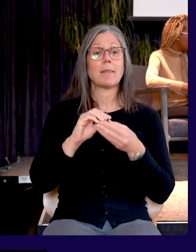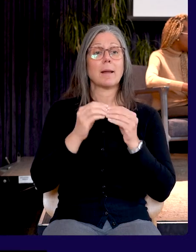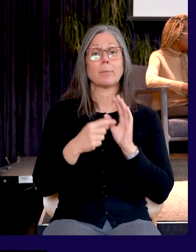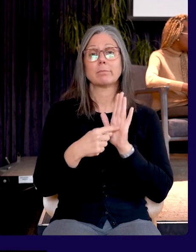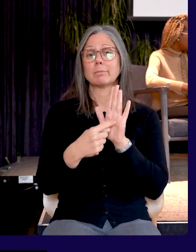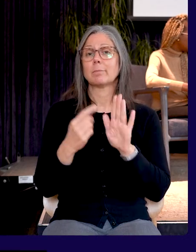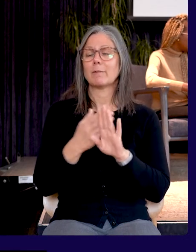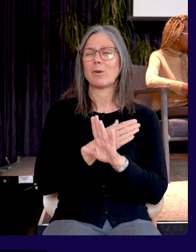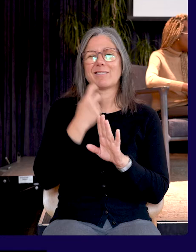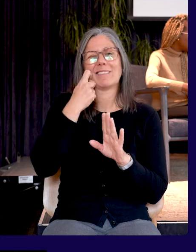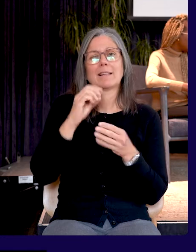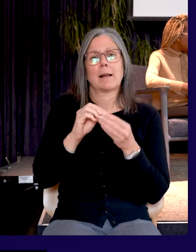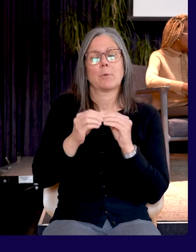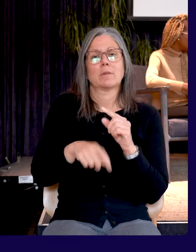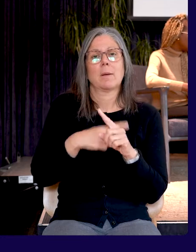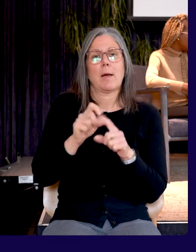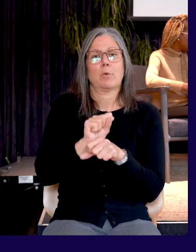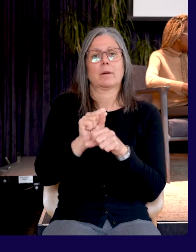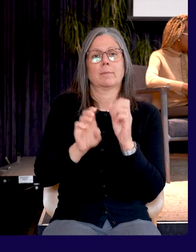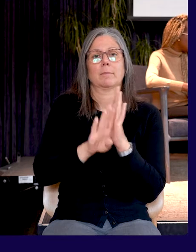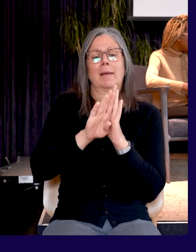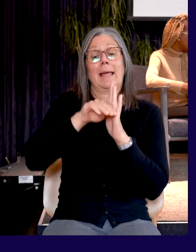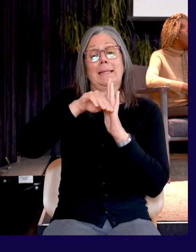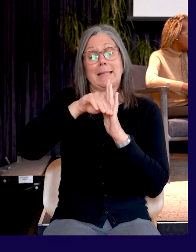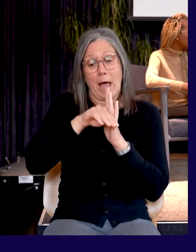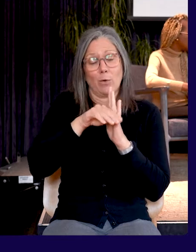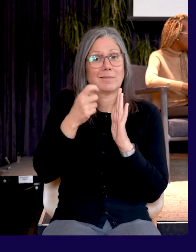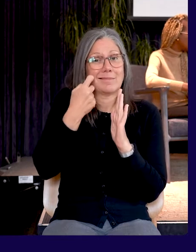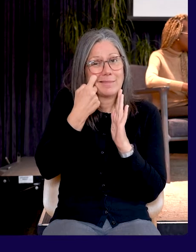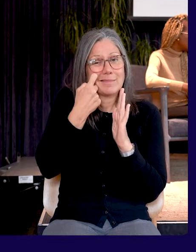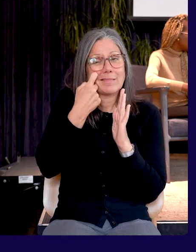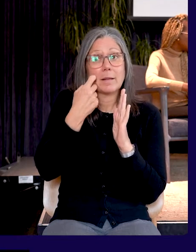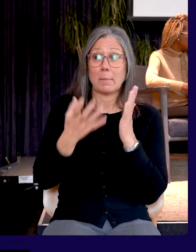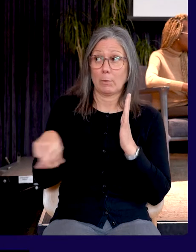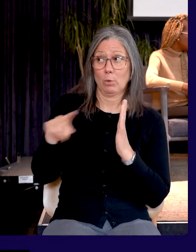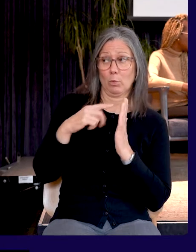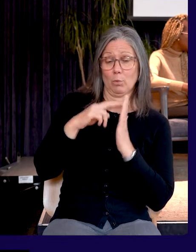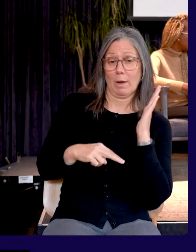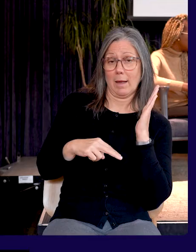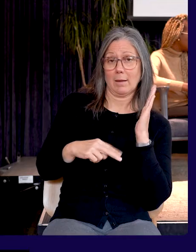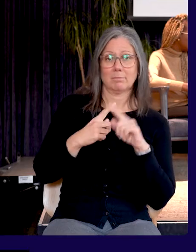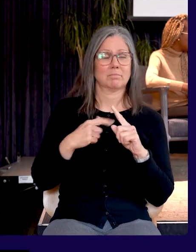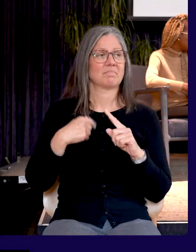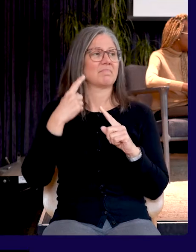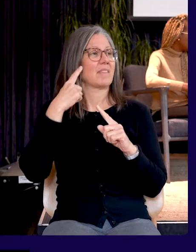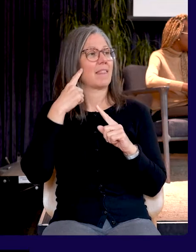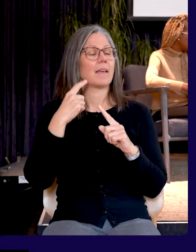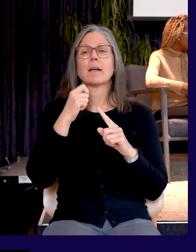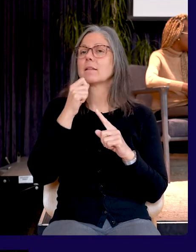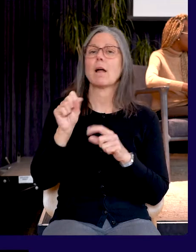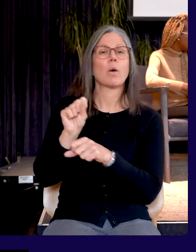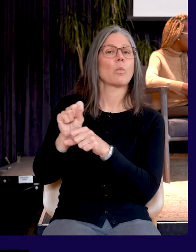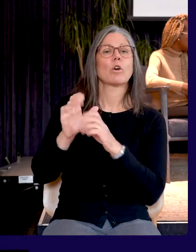the most recent numbers about productivity going slightly down over this past year. You might have seen those. But I don't think that's about workers being